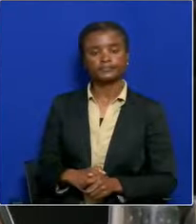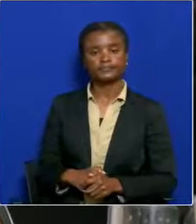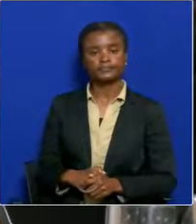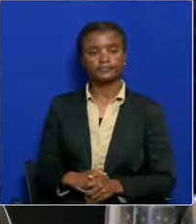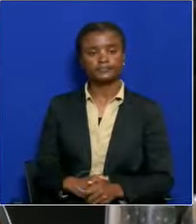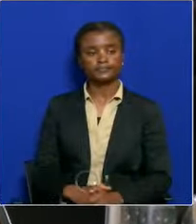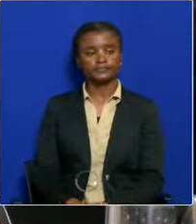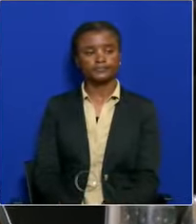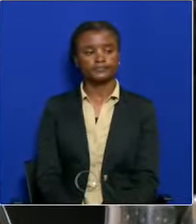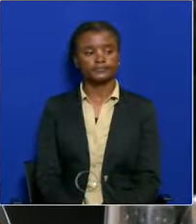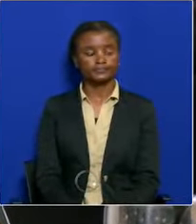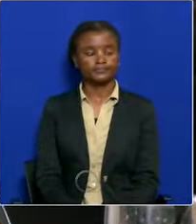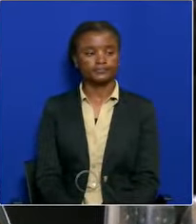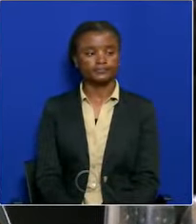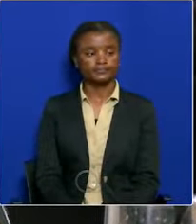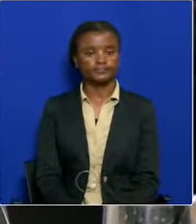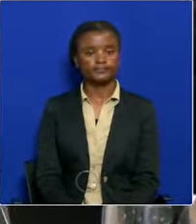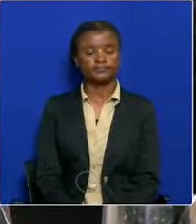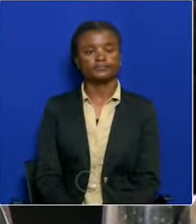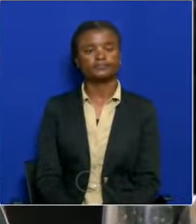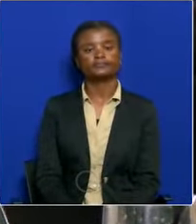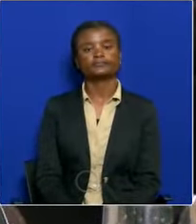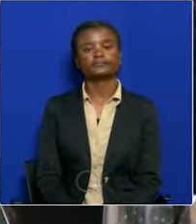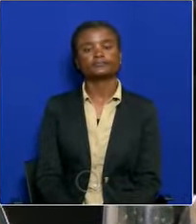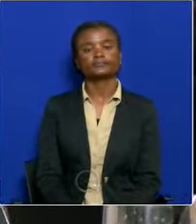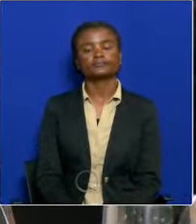So if we can go to